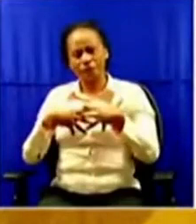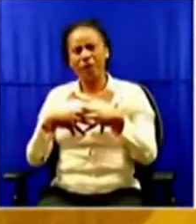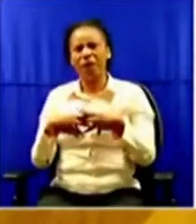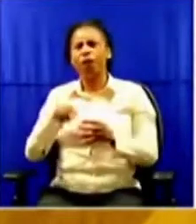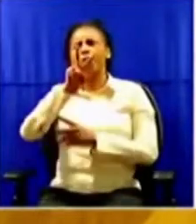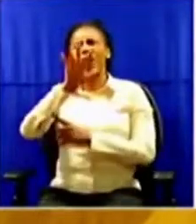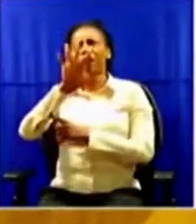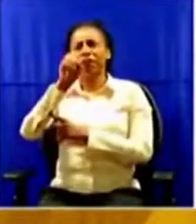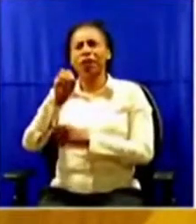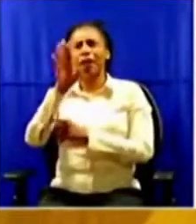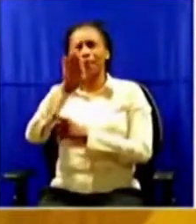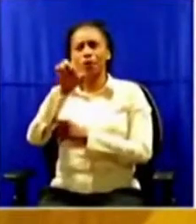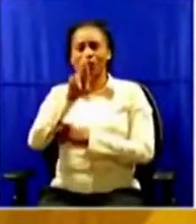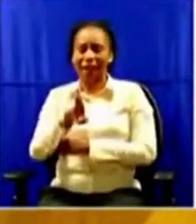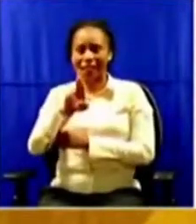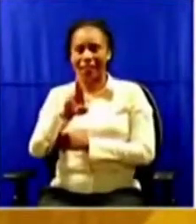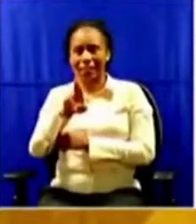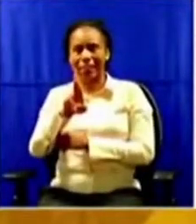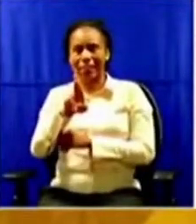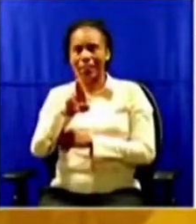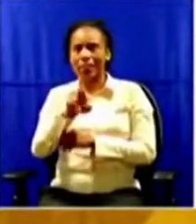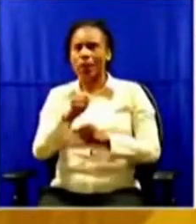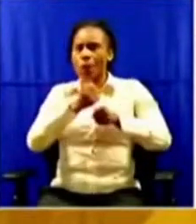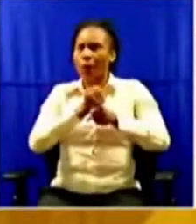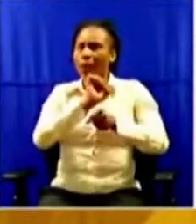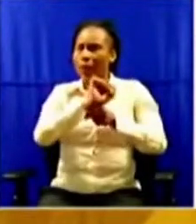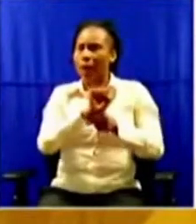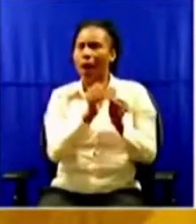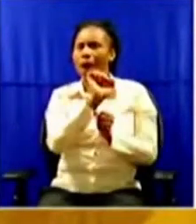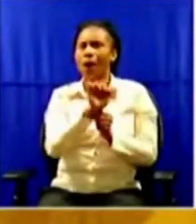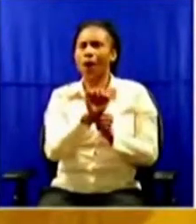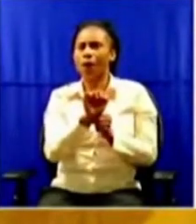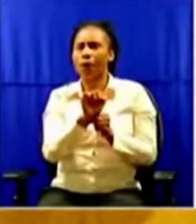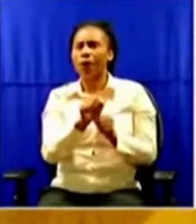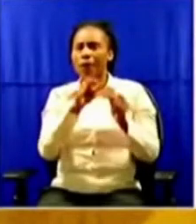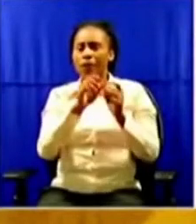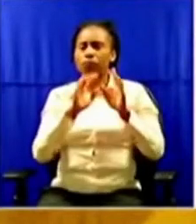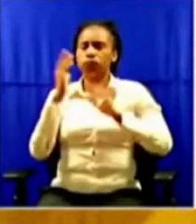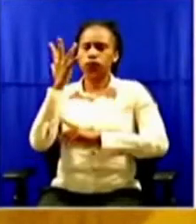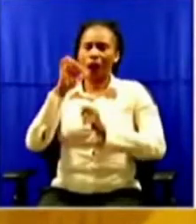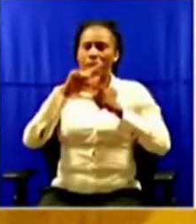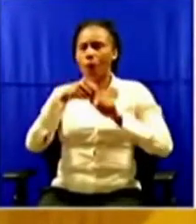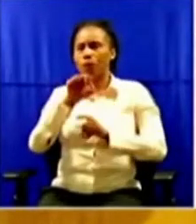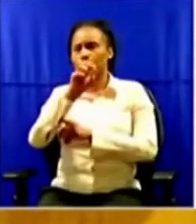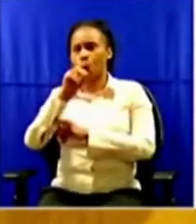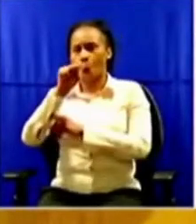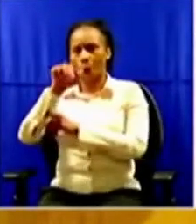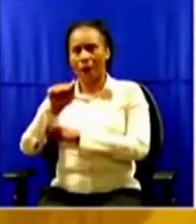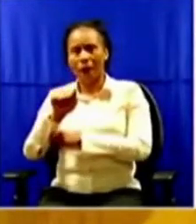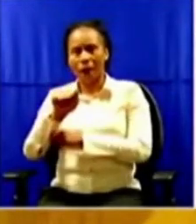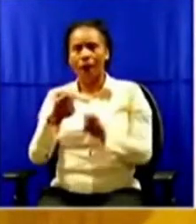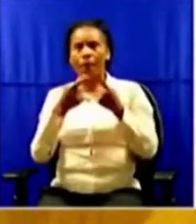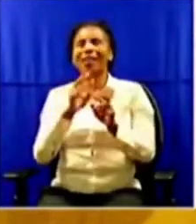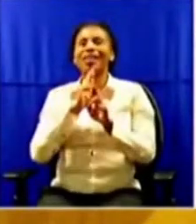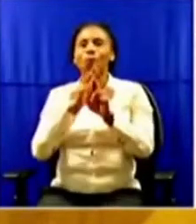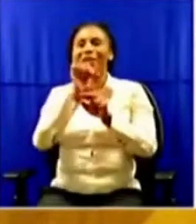in implementation phase, quote unquote, that he trumpeted in his SONA. The list he sent in response includes,